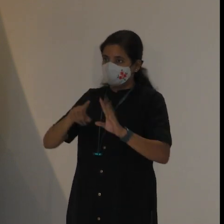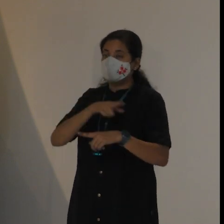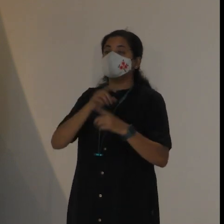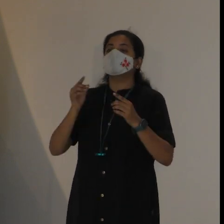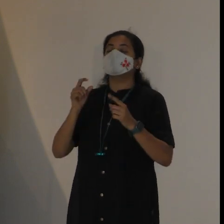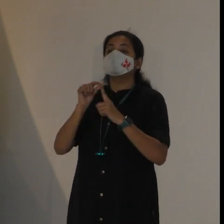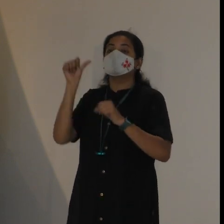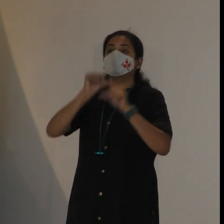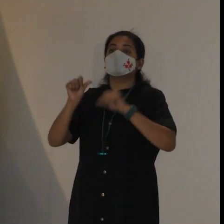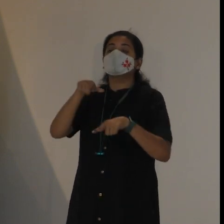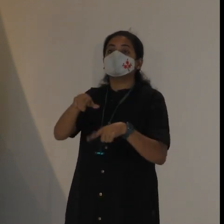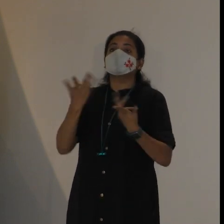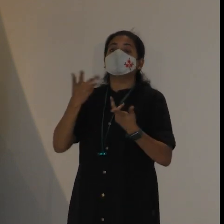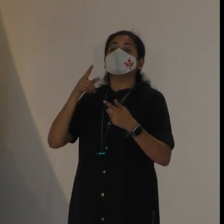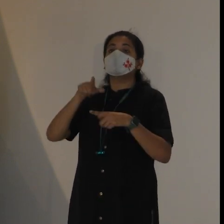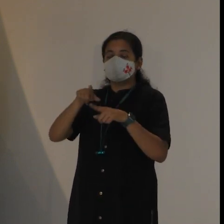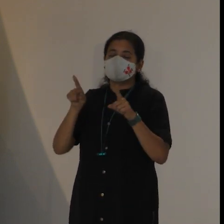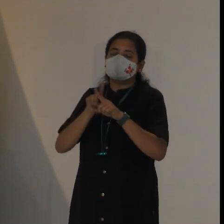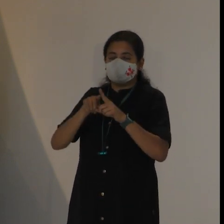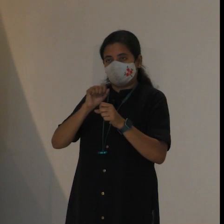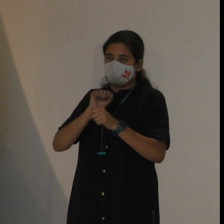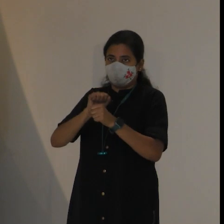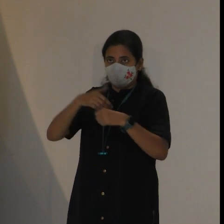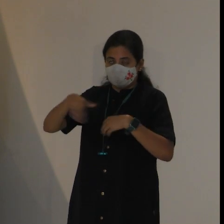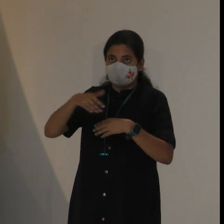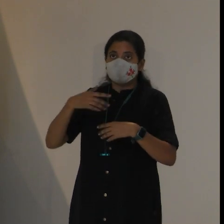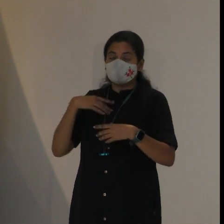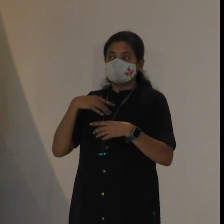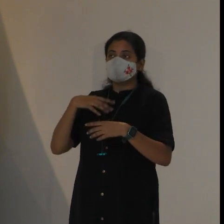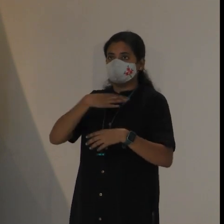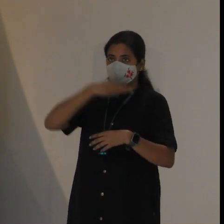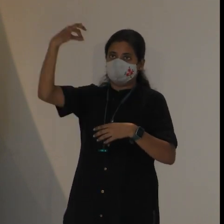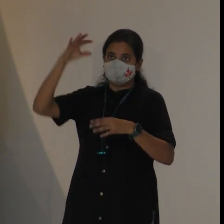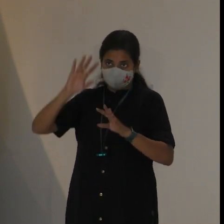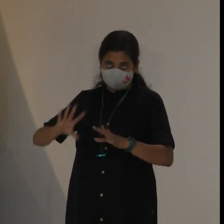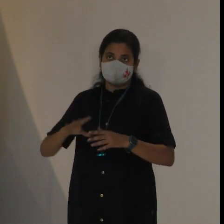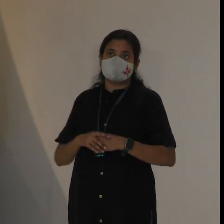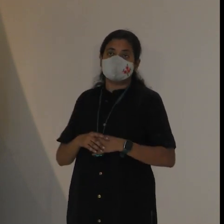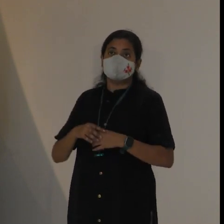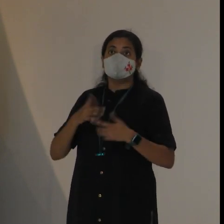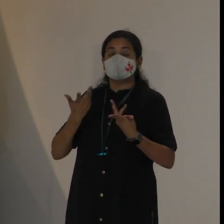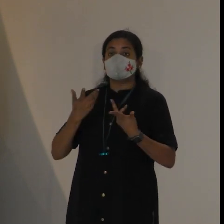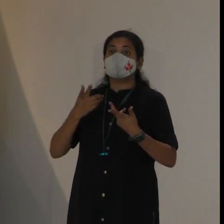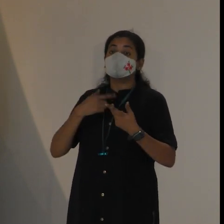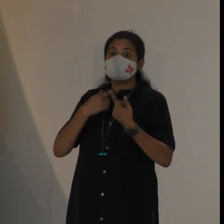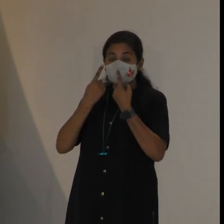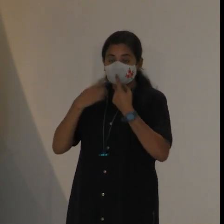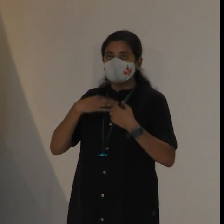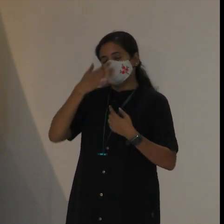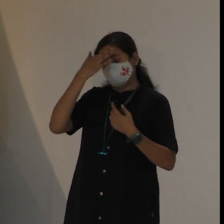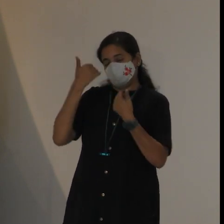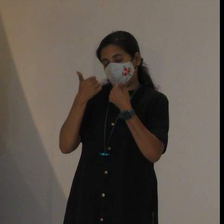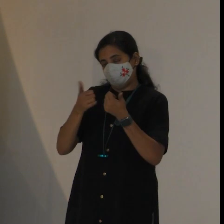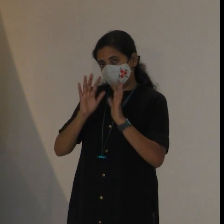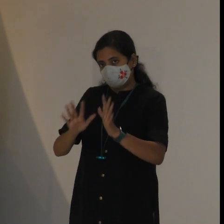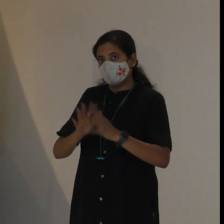as a project to Dentsu Web Chutney in Bangalore. I was hired literally as an accuracy historian because